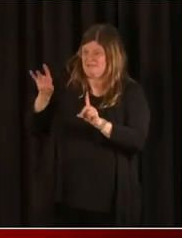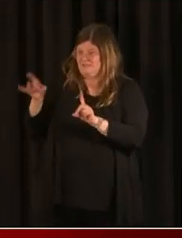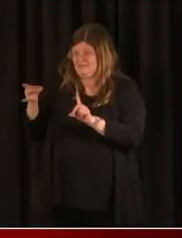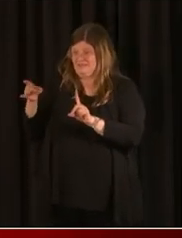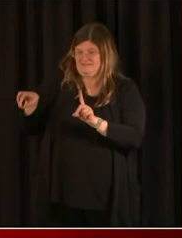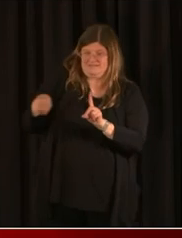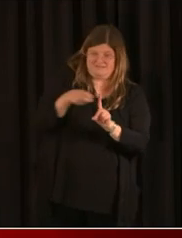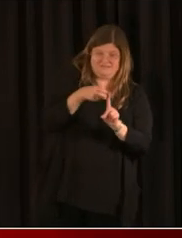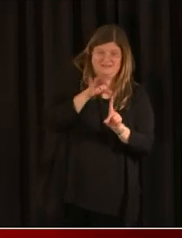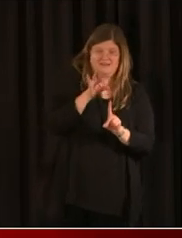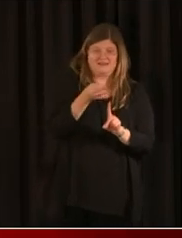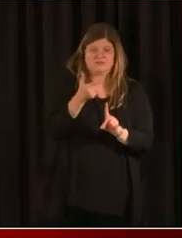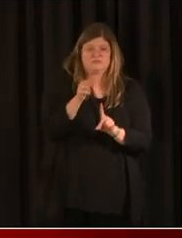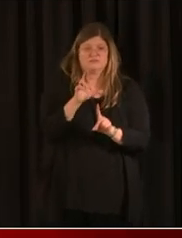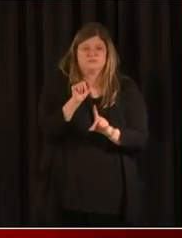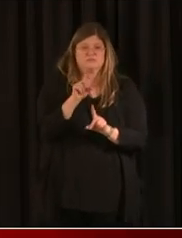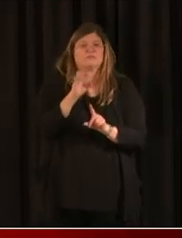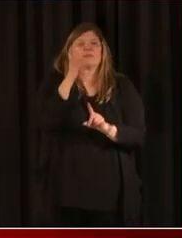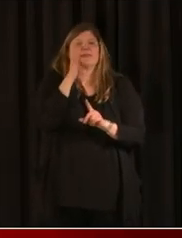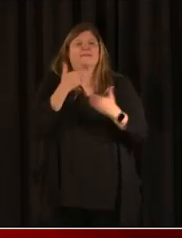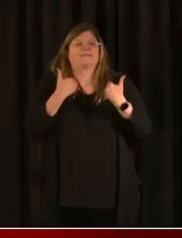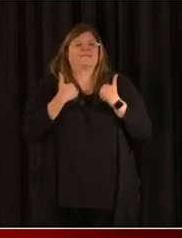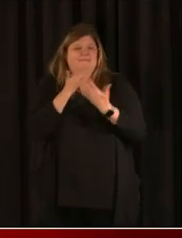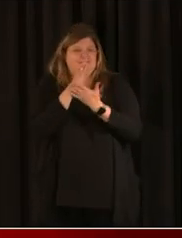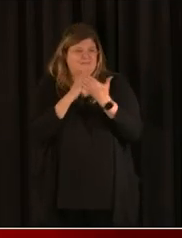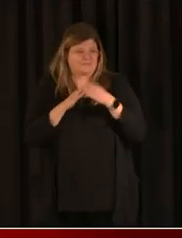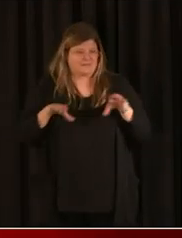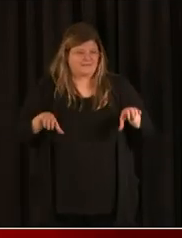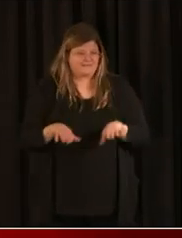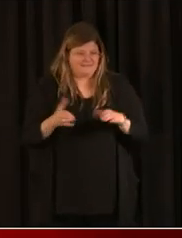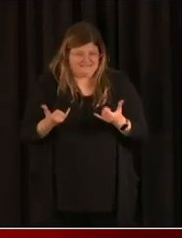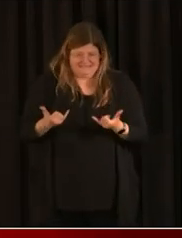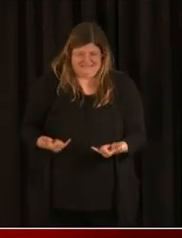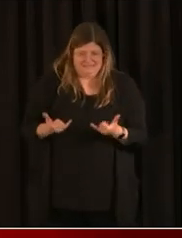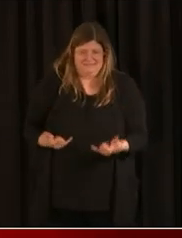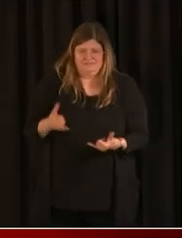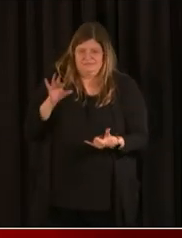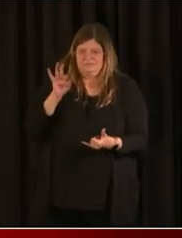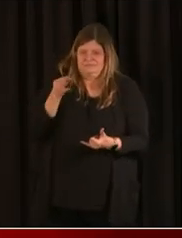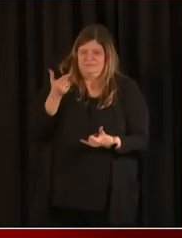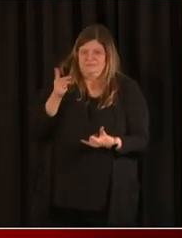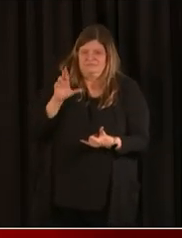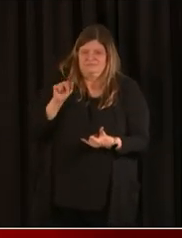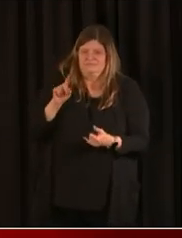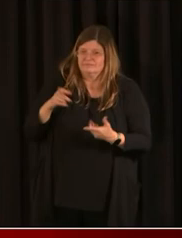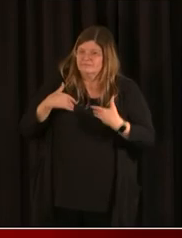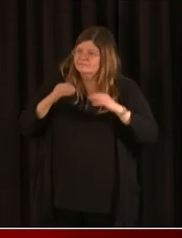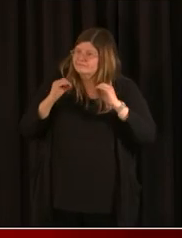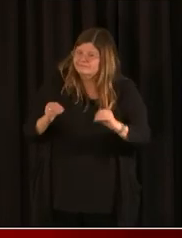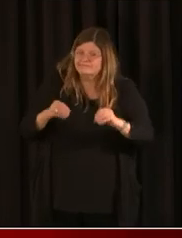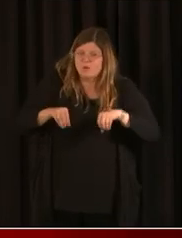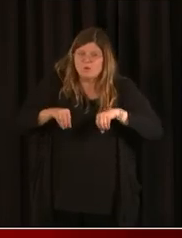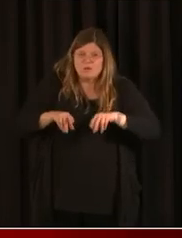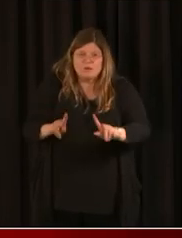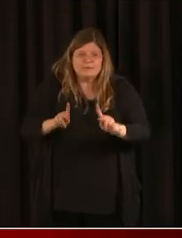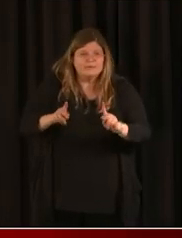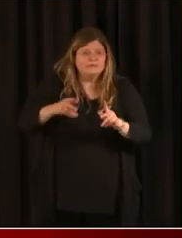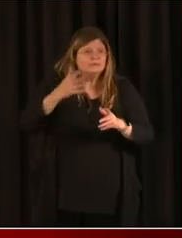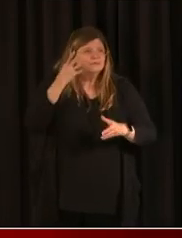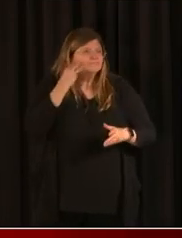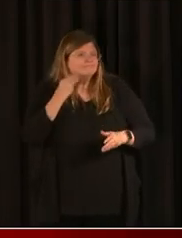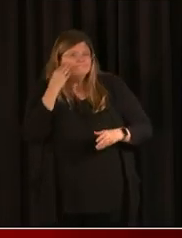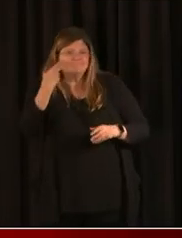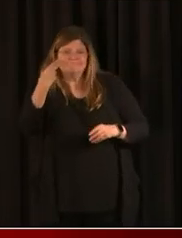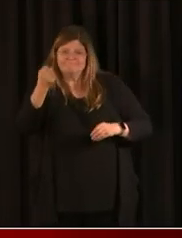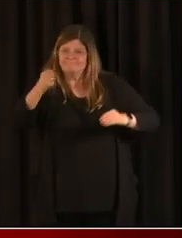to have some activities for our current ninth graders, knowing that they may not have had the opportunity to have a true high school experience